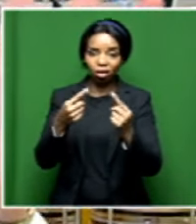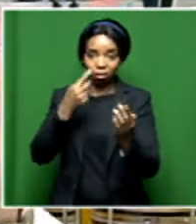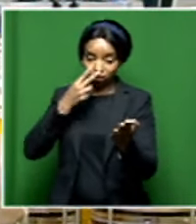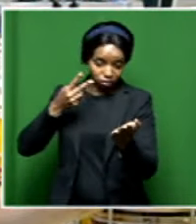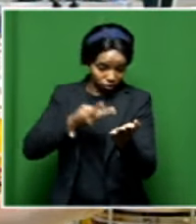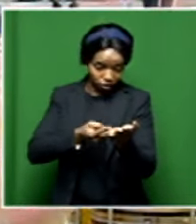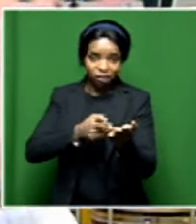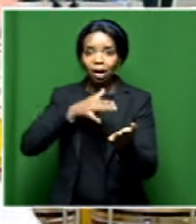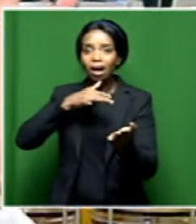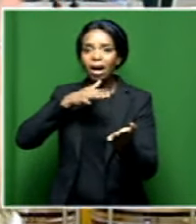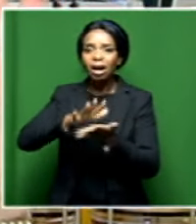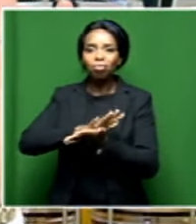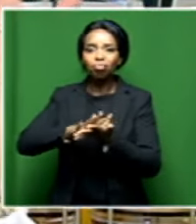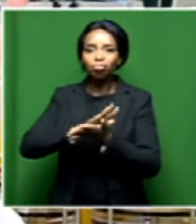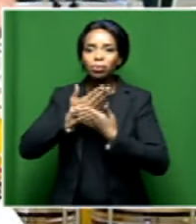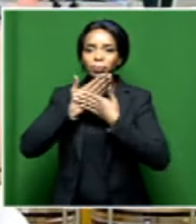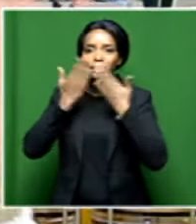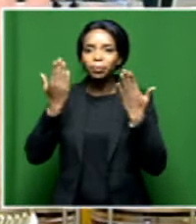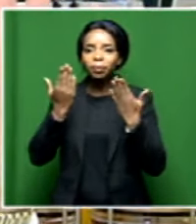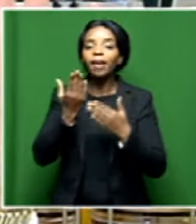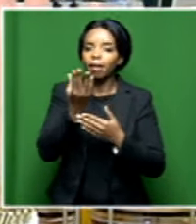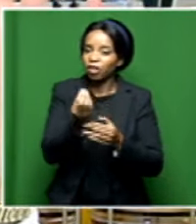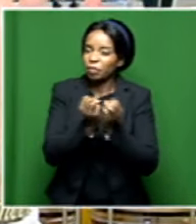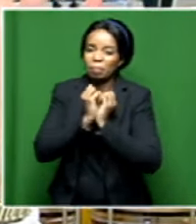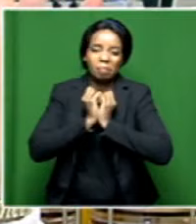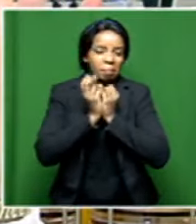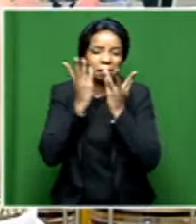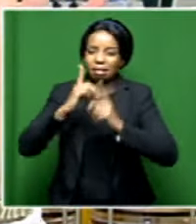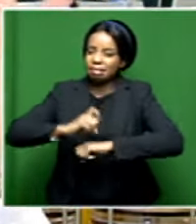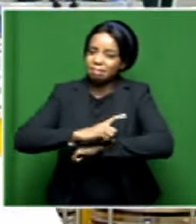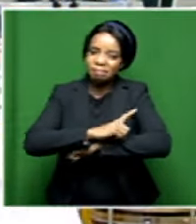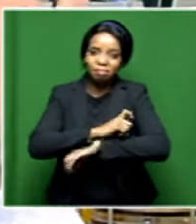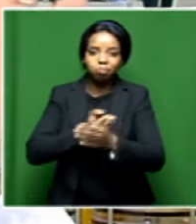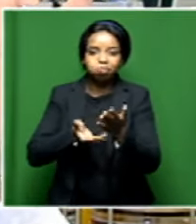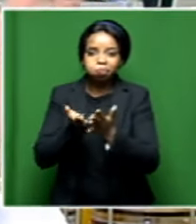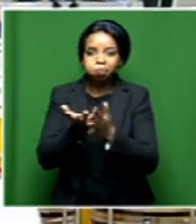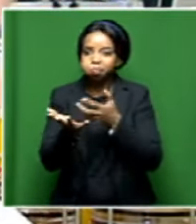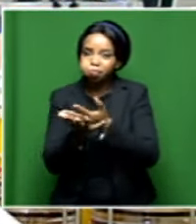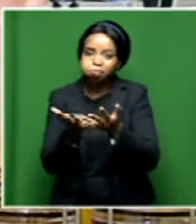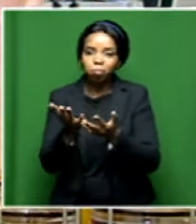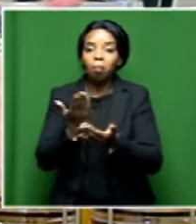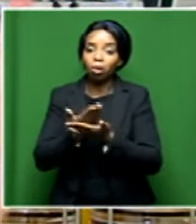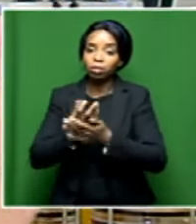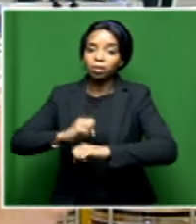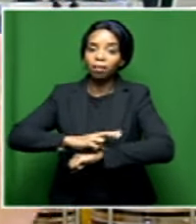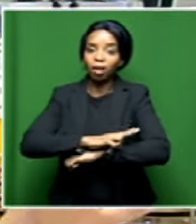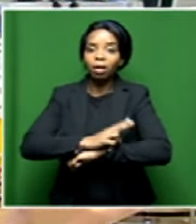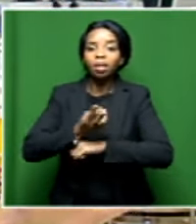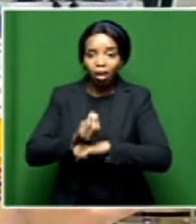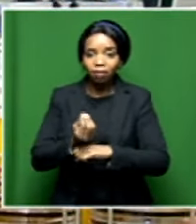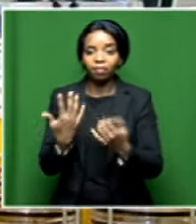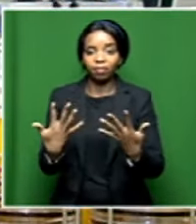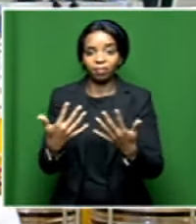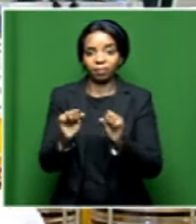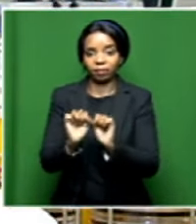dirt, there are millions of bacteria and possibly viruses on your hands at any one